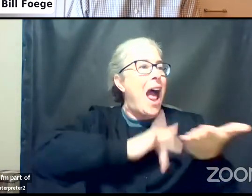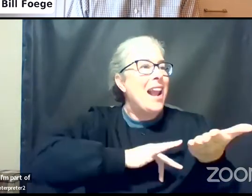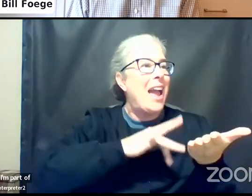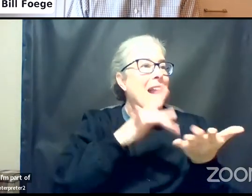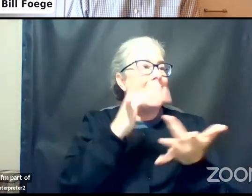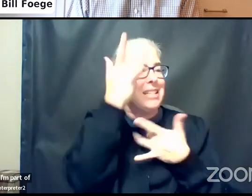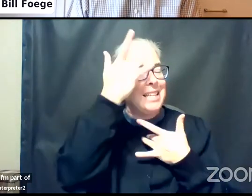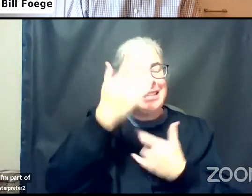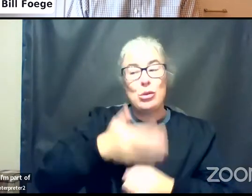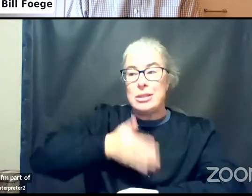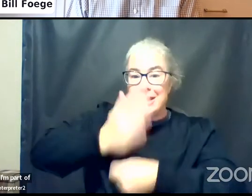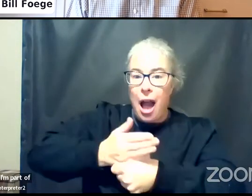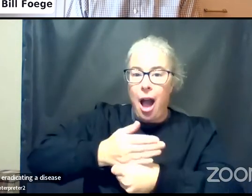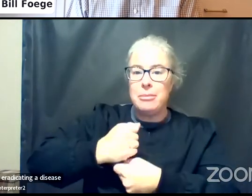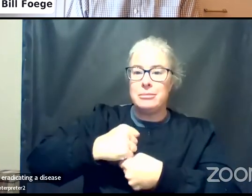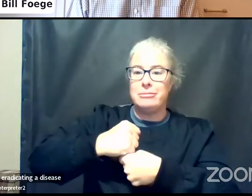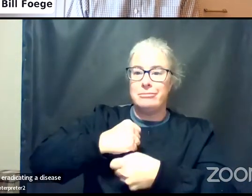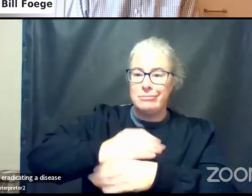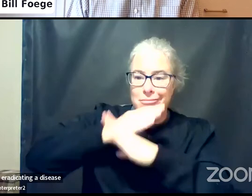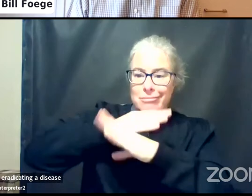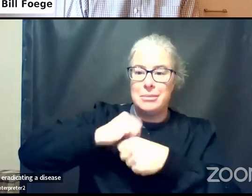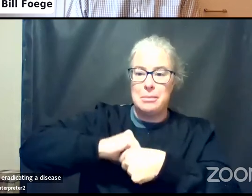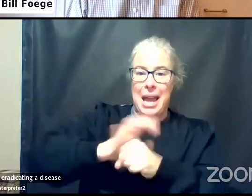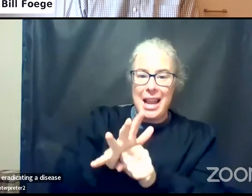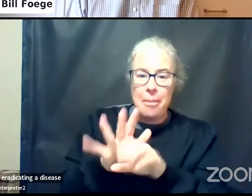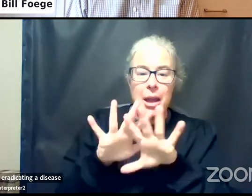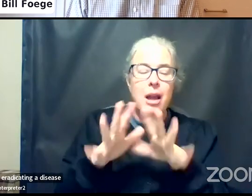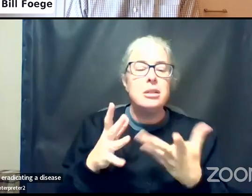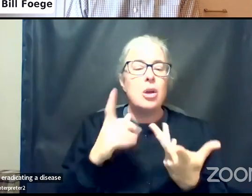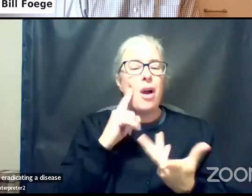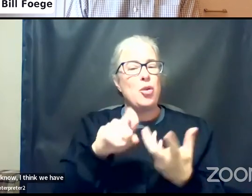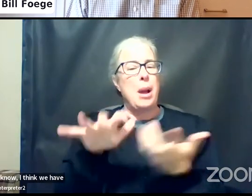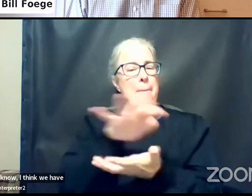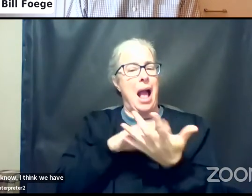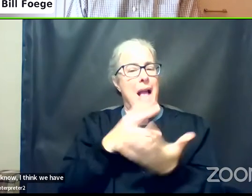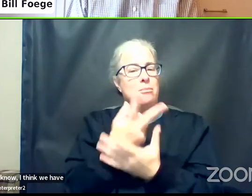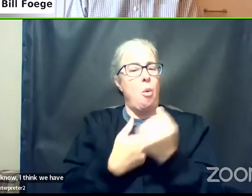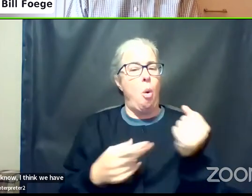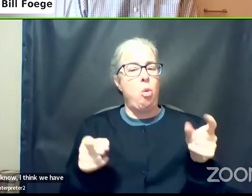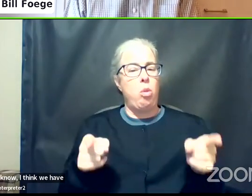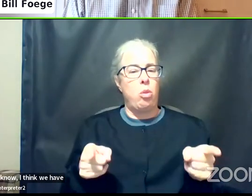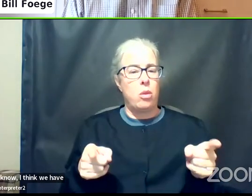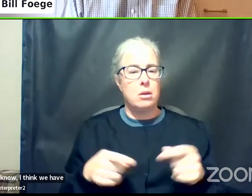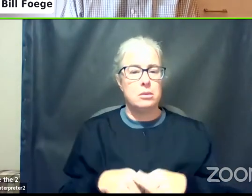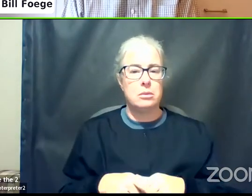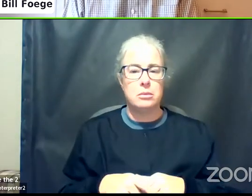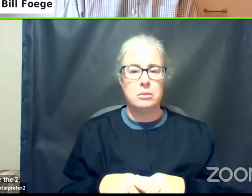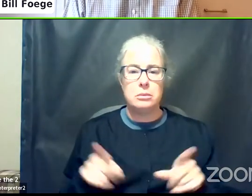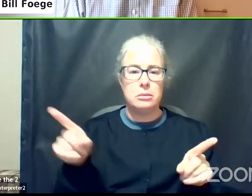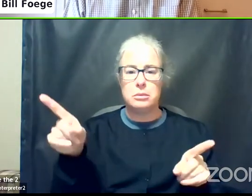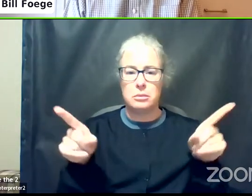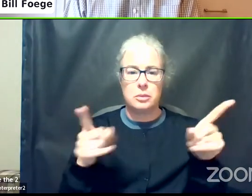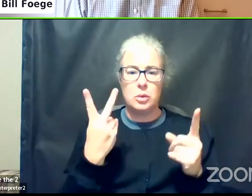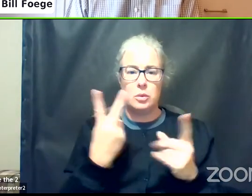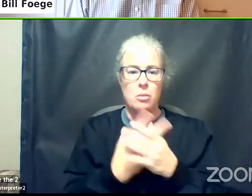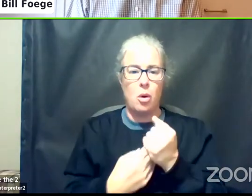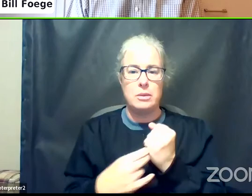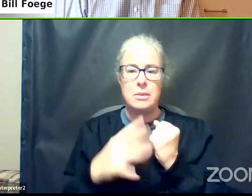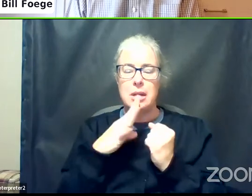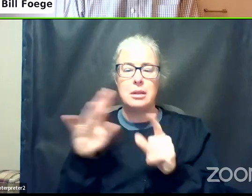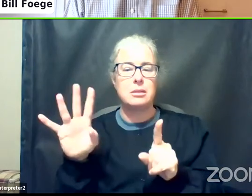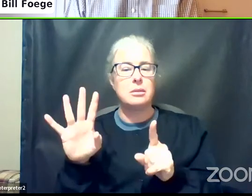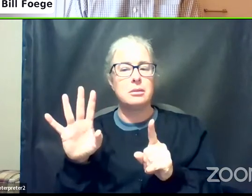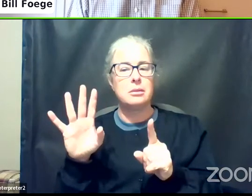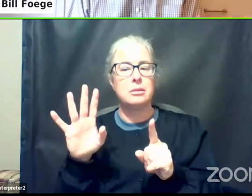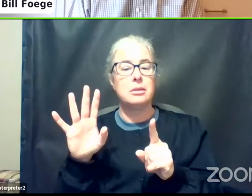pandemic so I you know I think we have to be to combine the two you might see I might